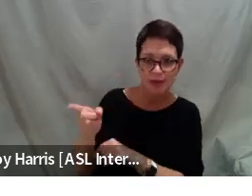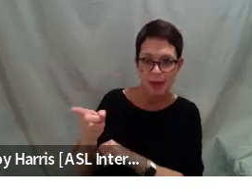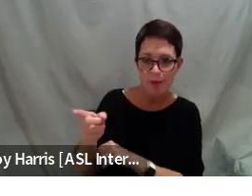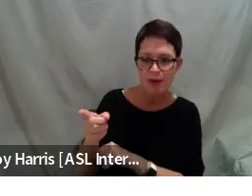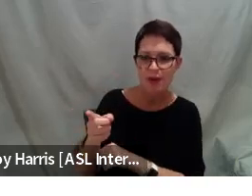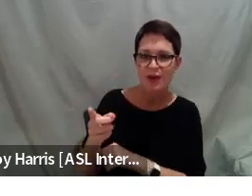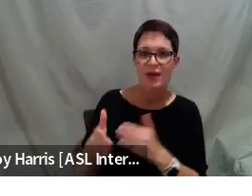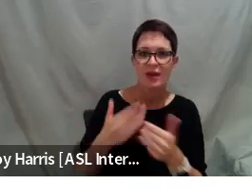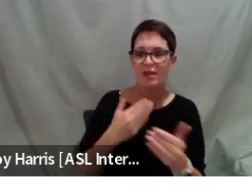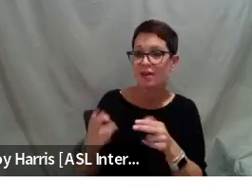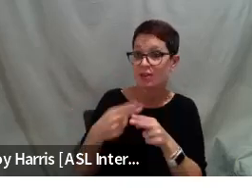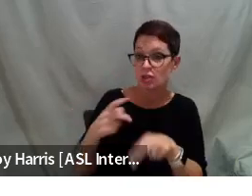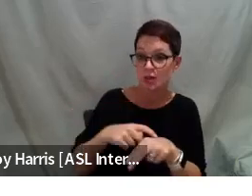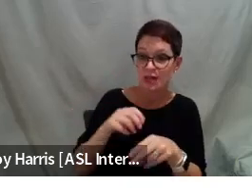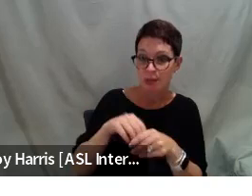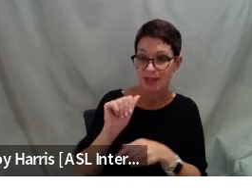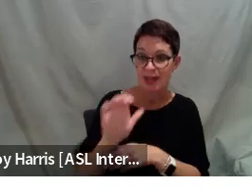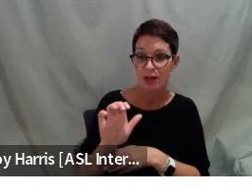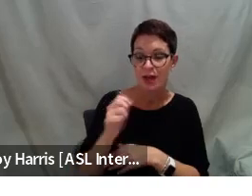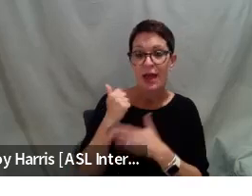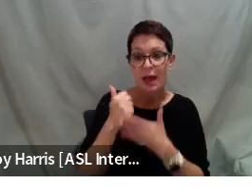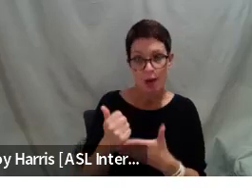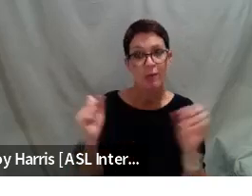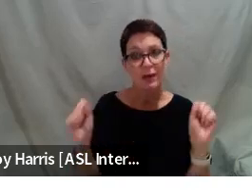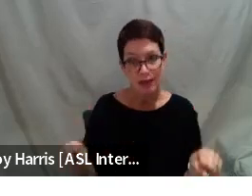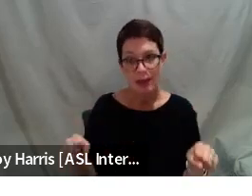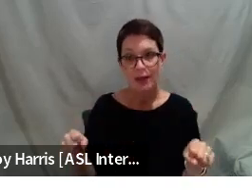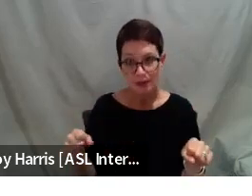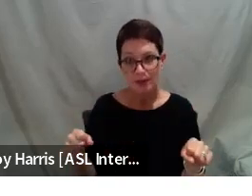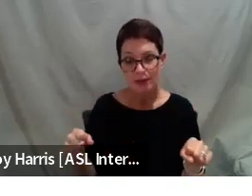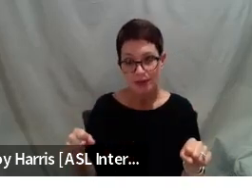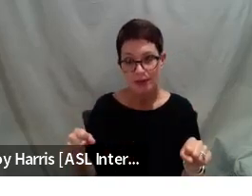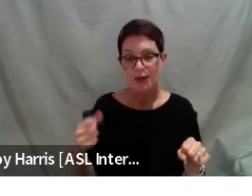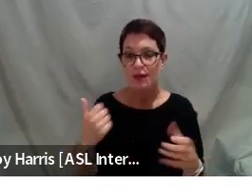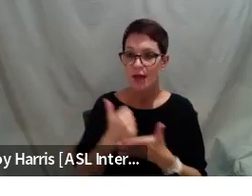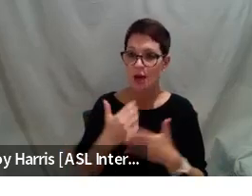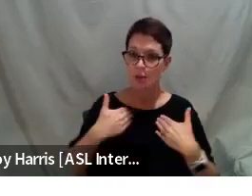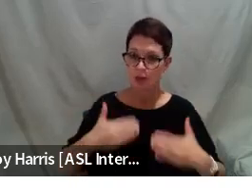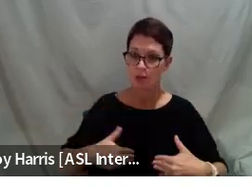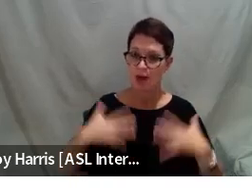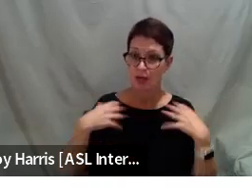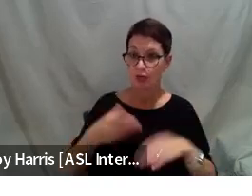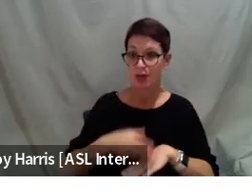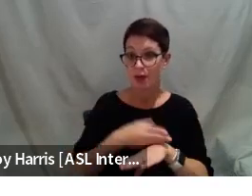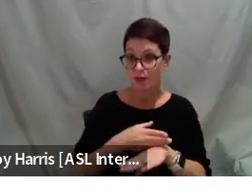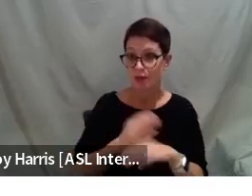short time in air conditioning can be helpful to help your body recover.